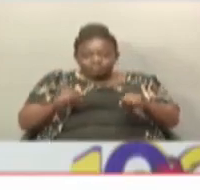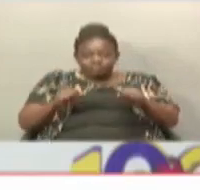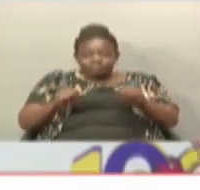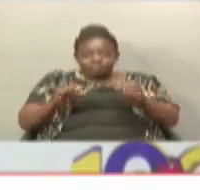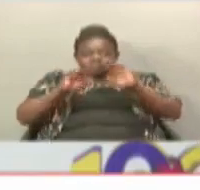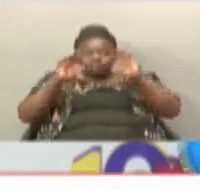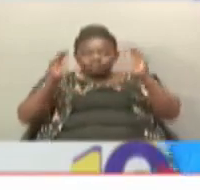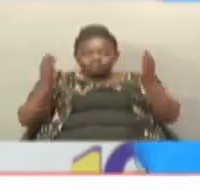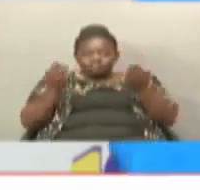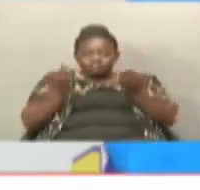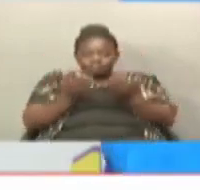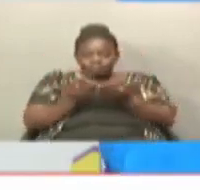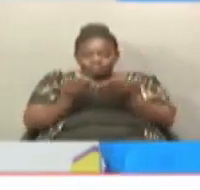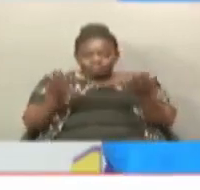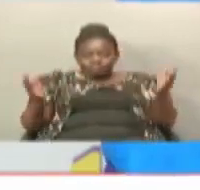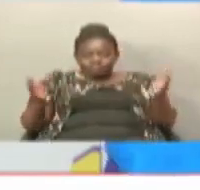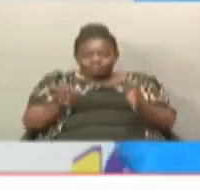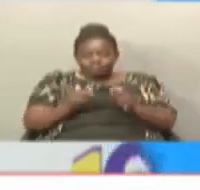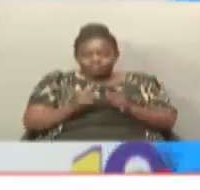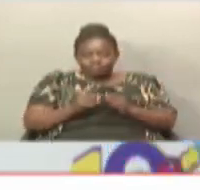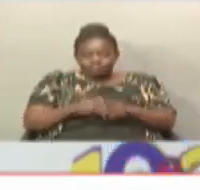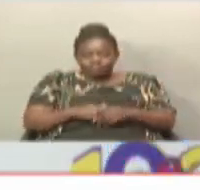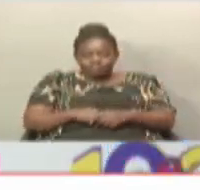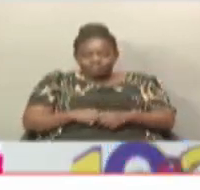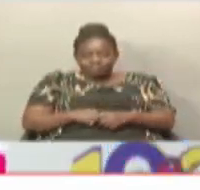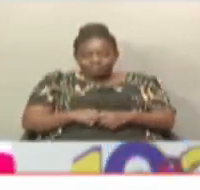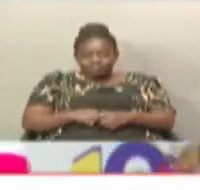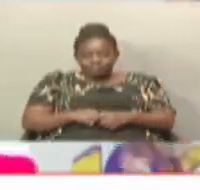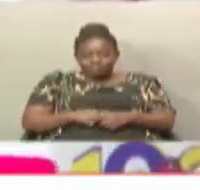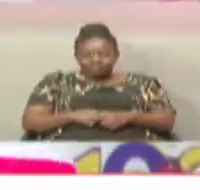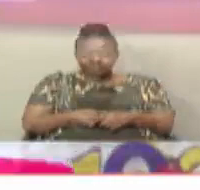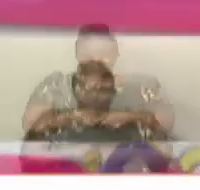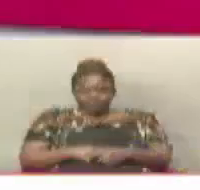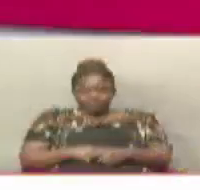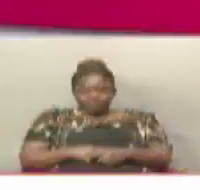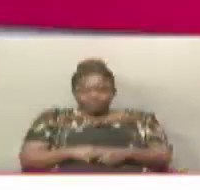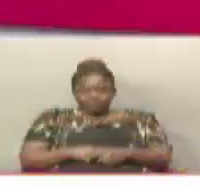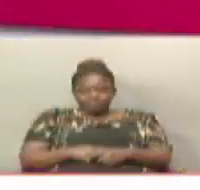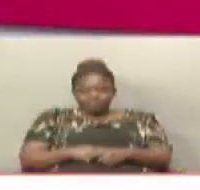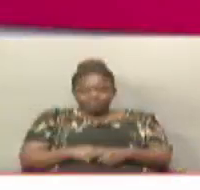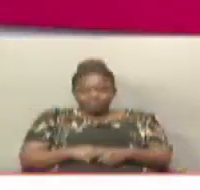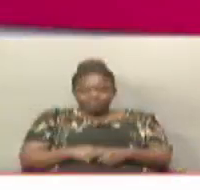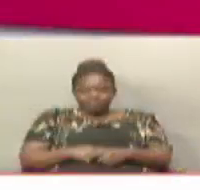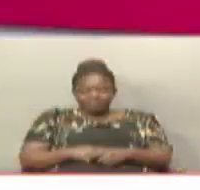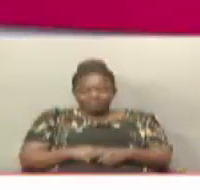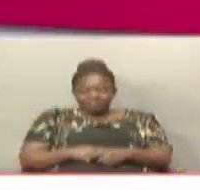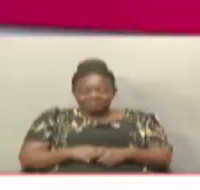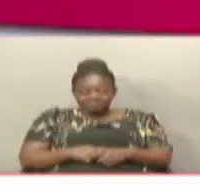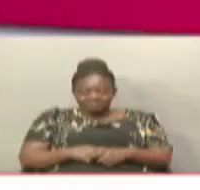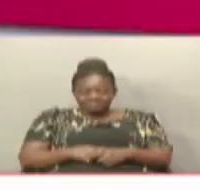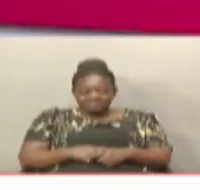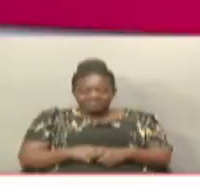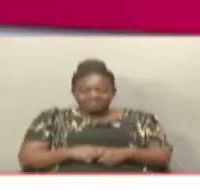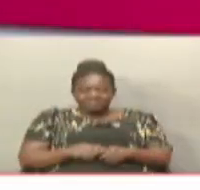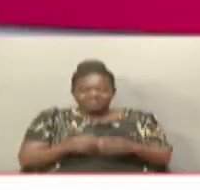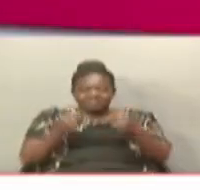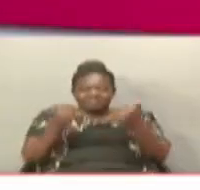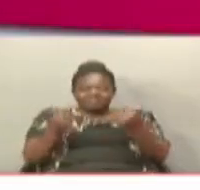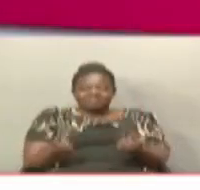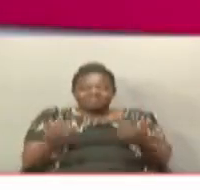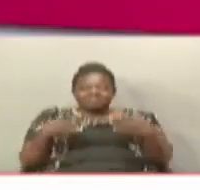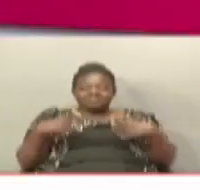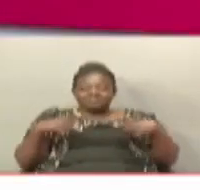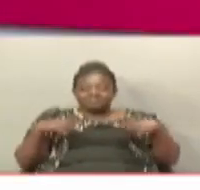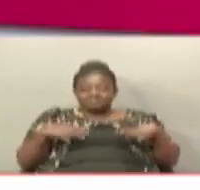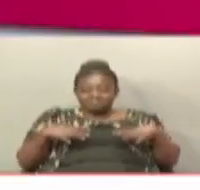world. Robina Natale yakusakidde gwino ku Abaagafuna TV. Kali. Mukadde kano tugenda